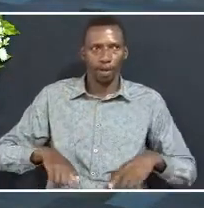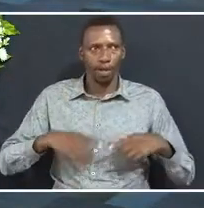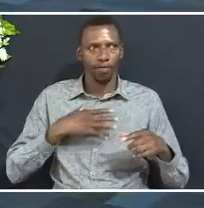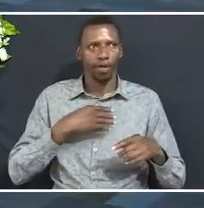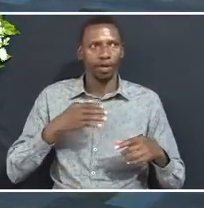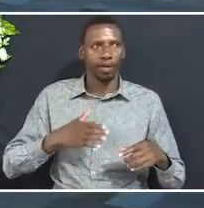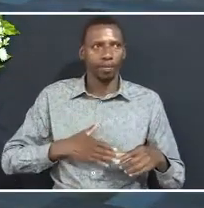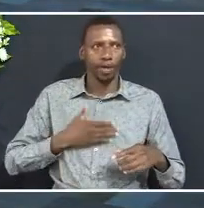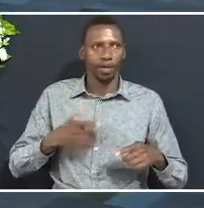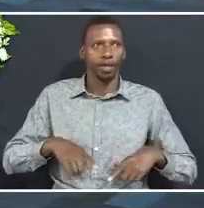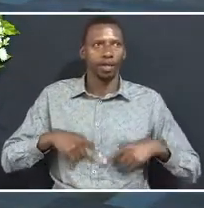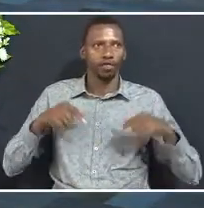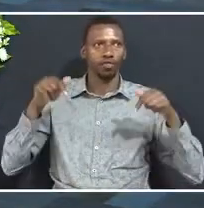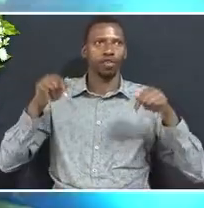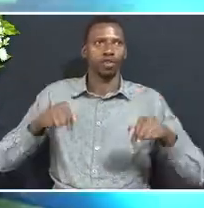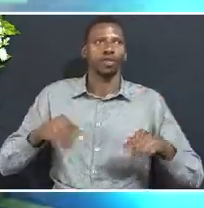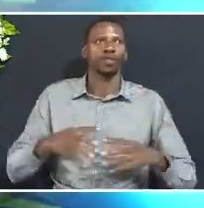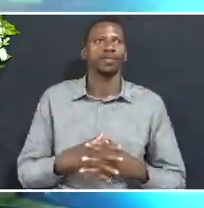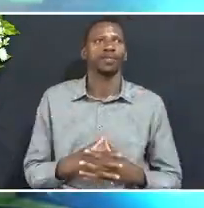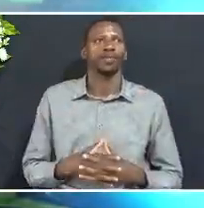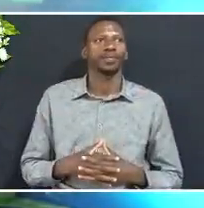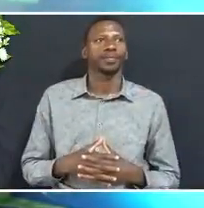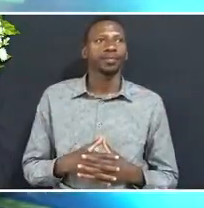life today.